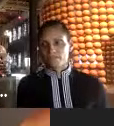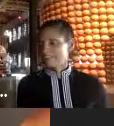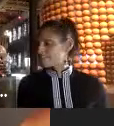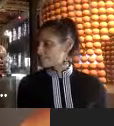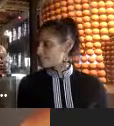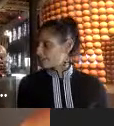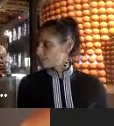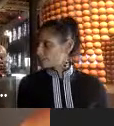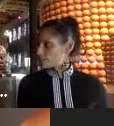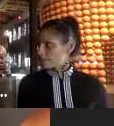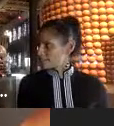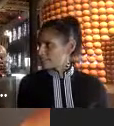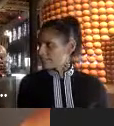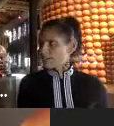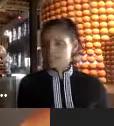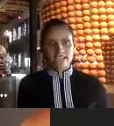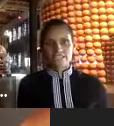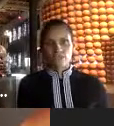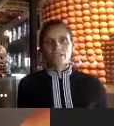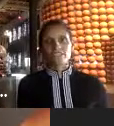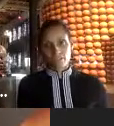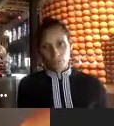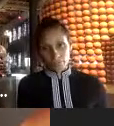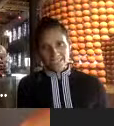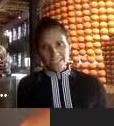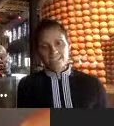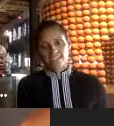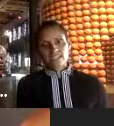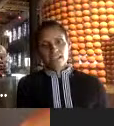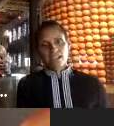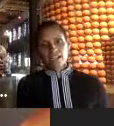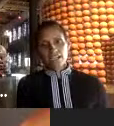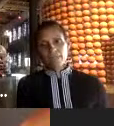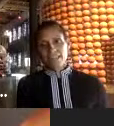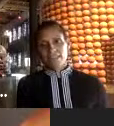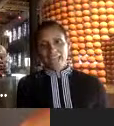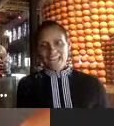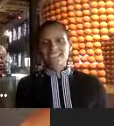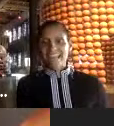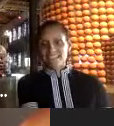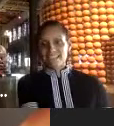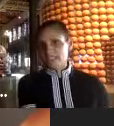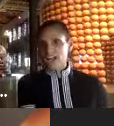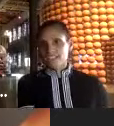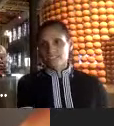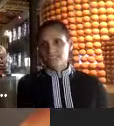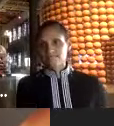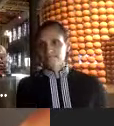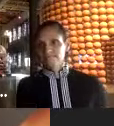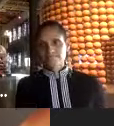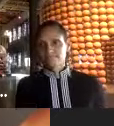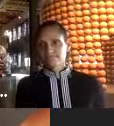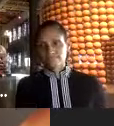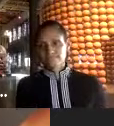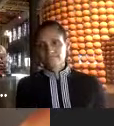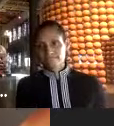are very, you know, generous and in our lives that want to support us, and passing that on.